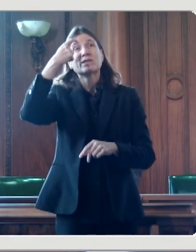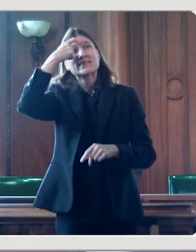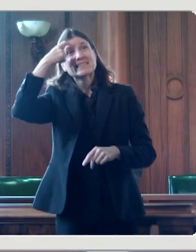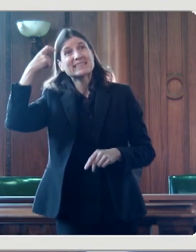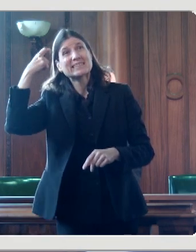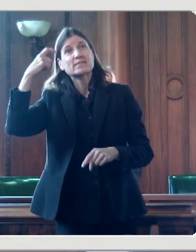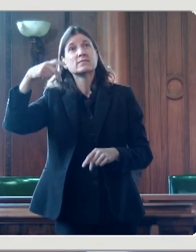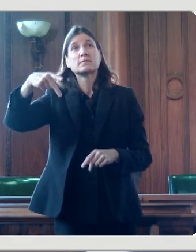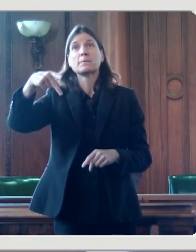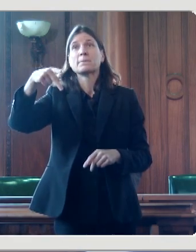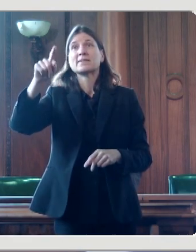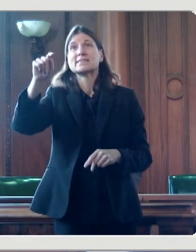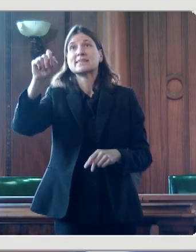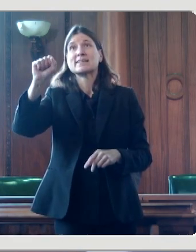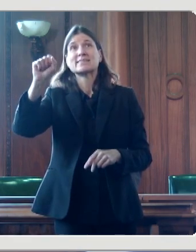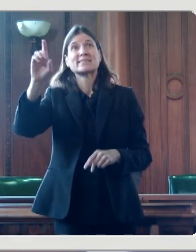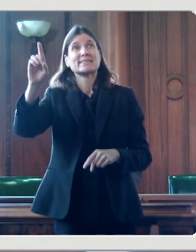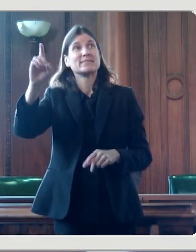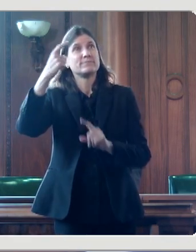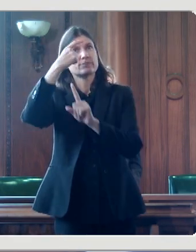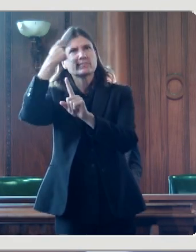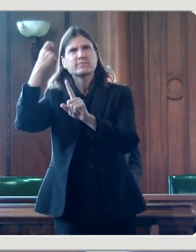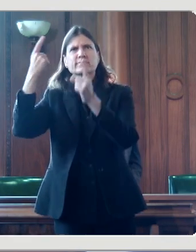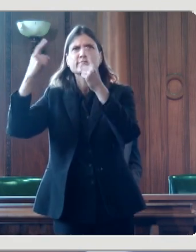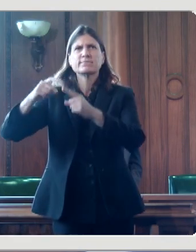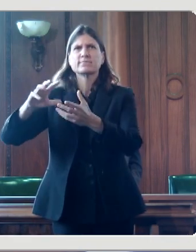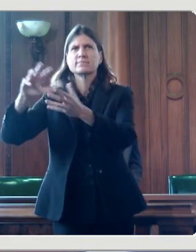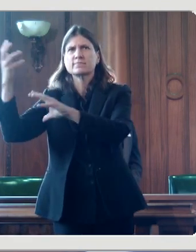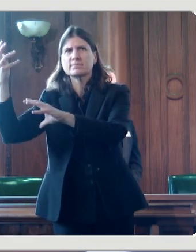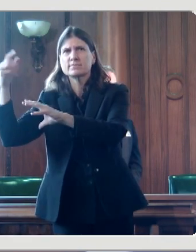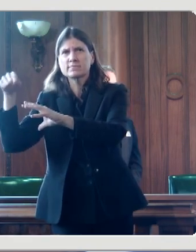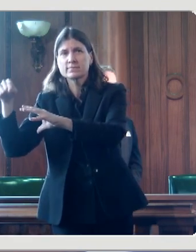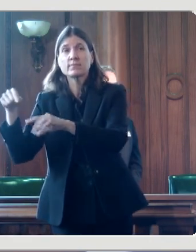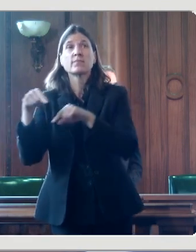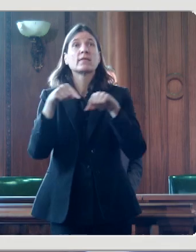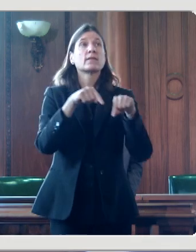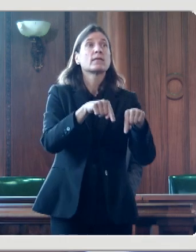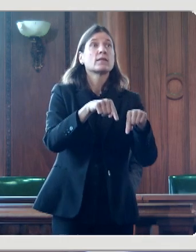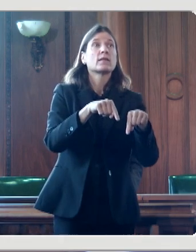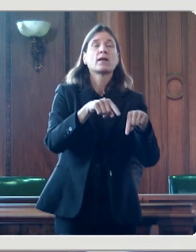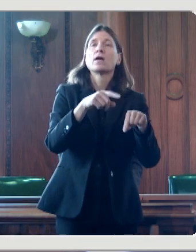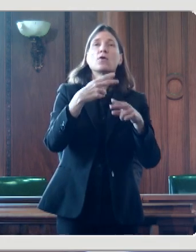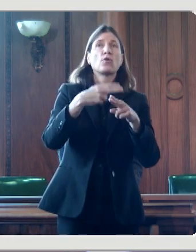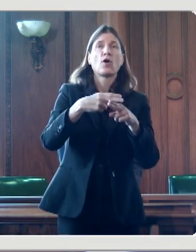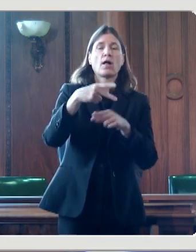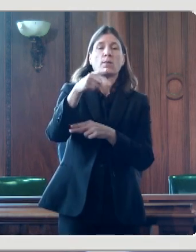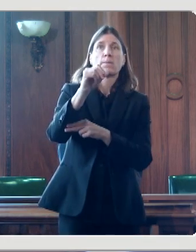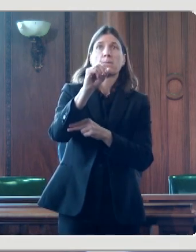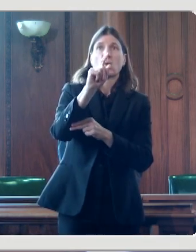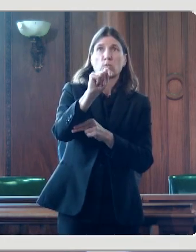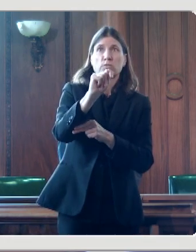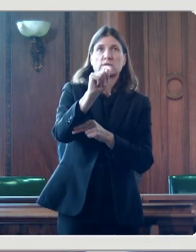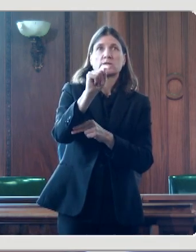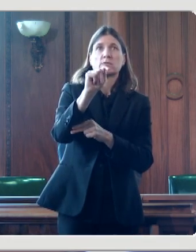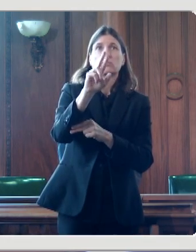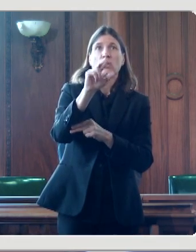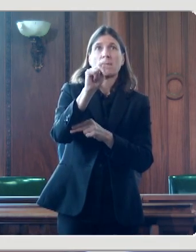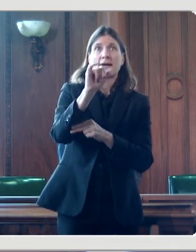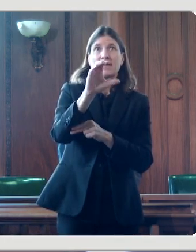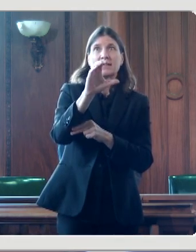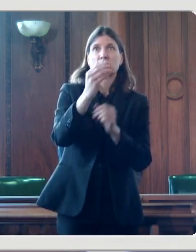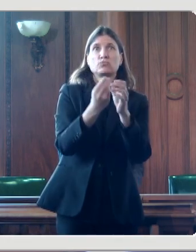comes from the result of a struggle with highly challenging life circumstances. And it's done